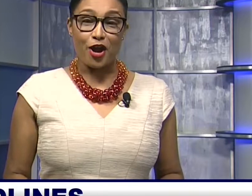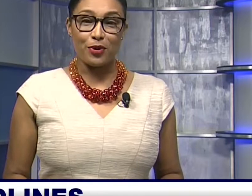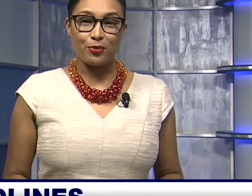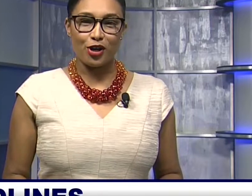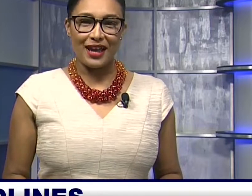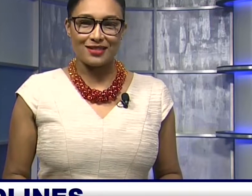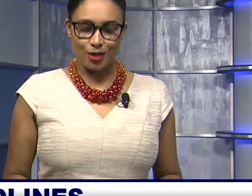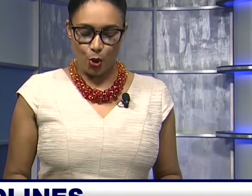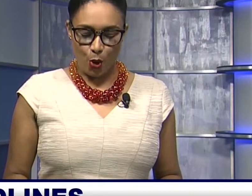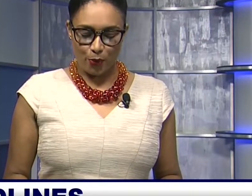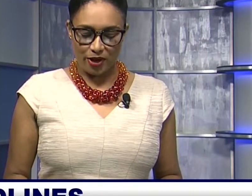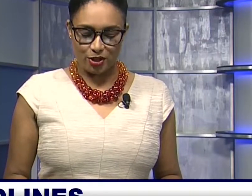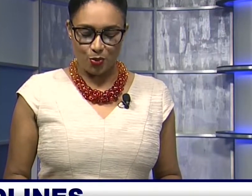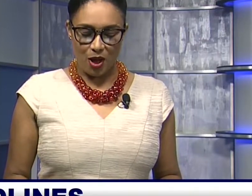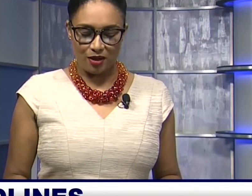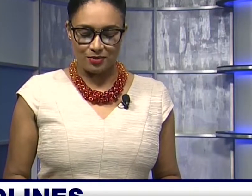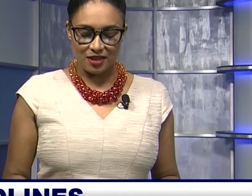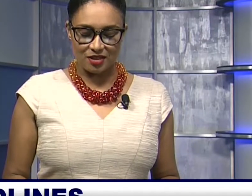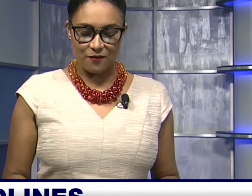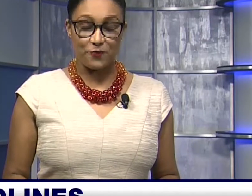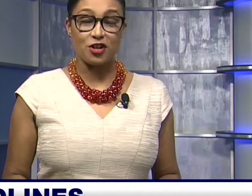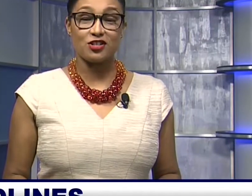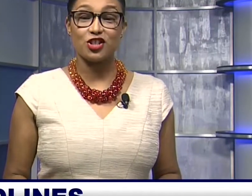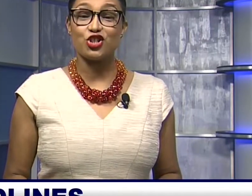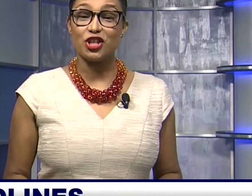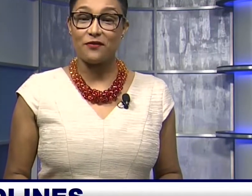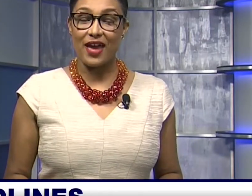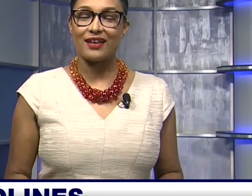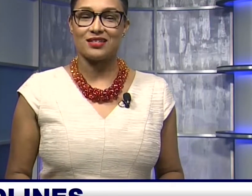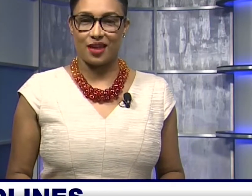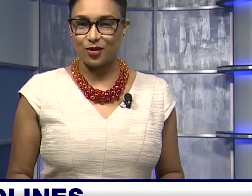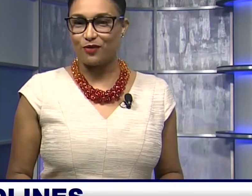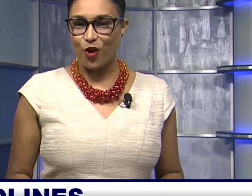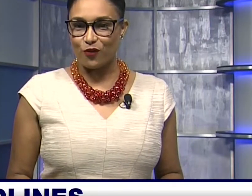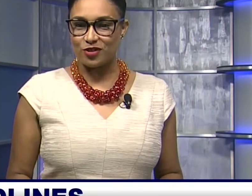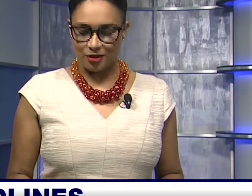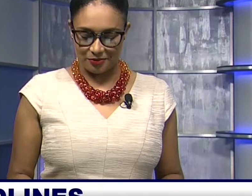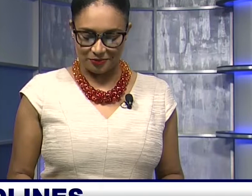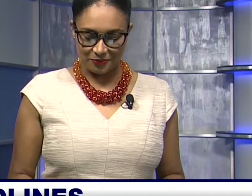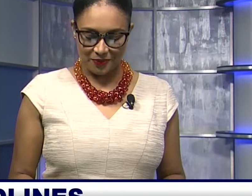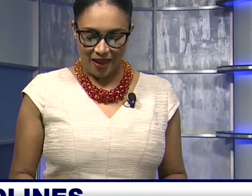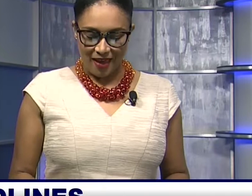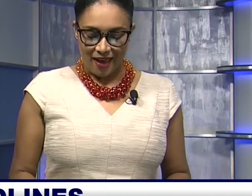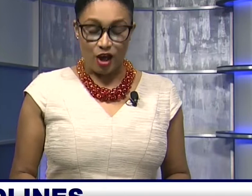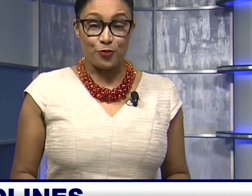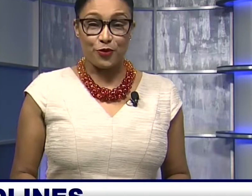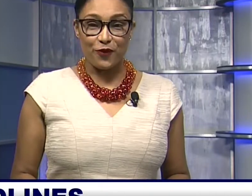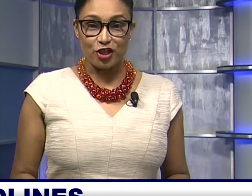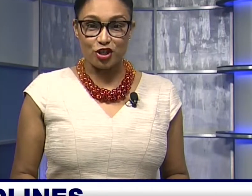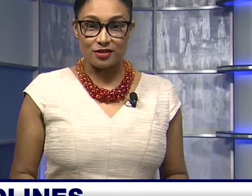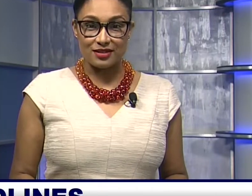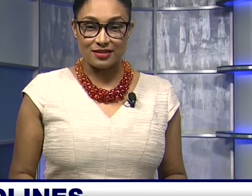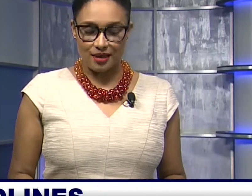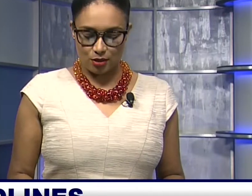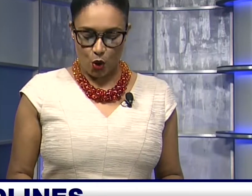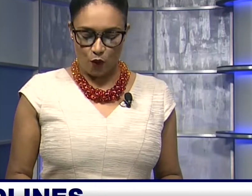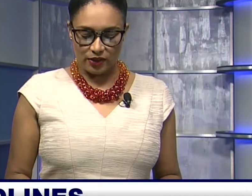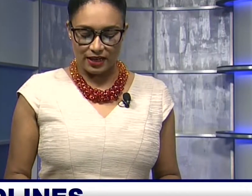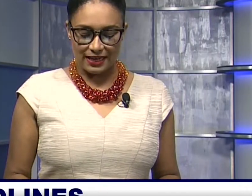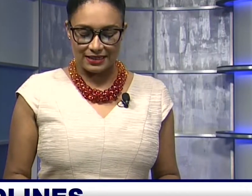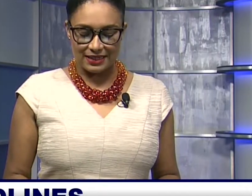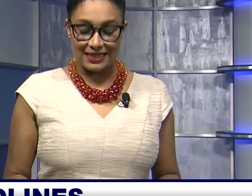The Caribbean Broadcasting Corporation welcomes its first chief executive officer. Health professionals